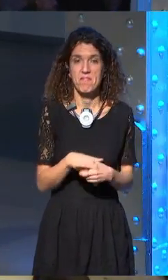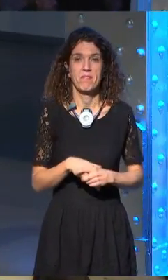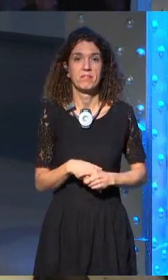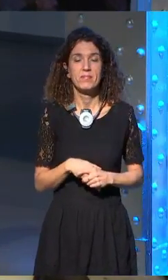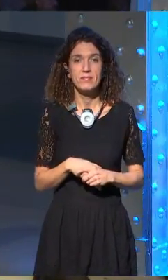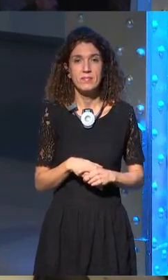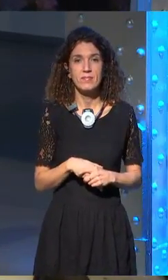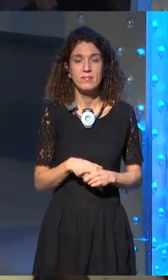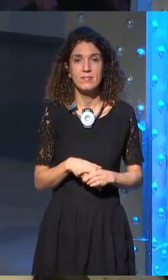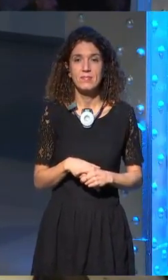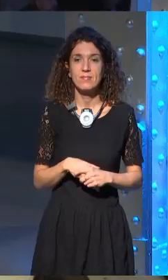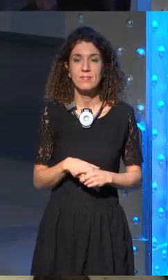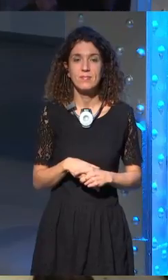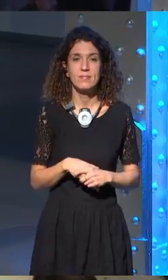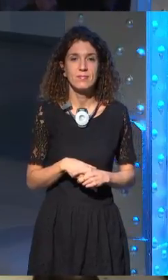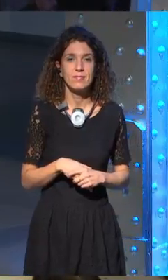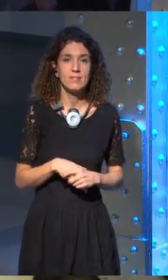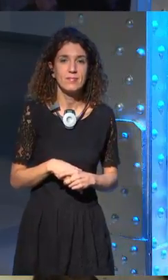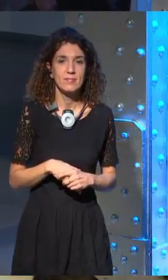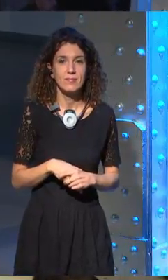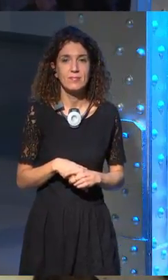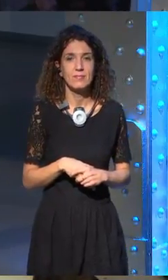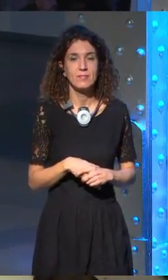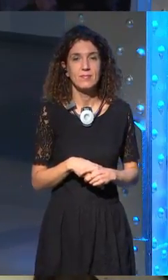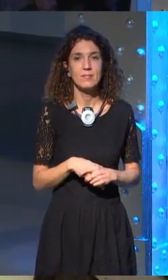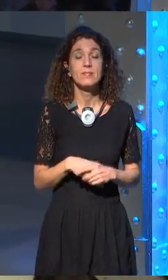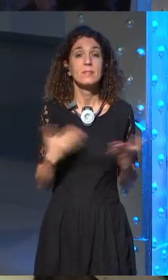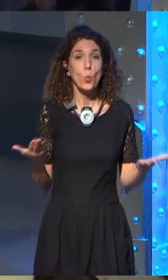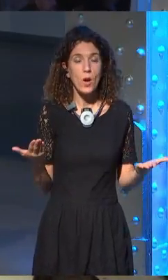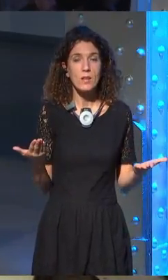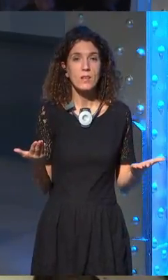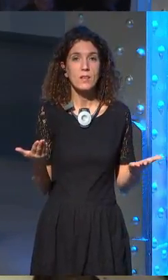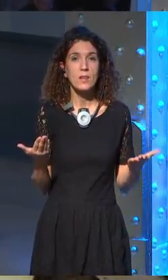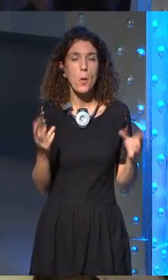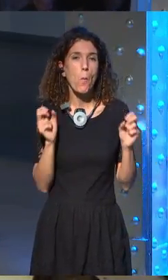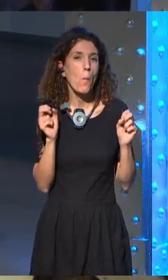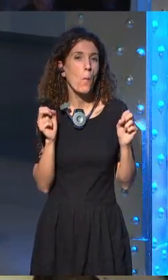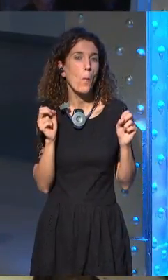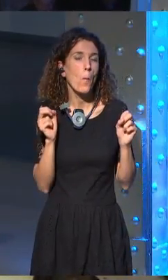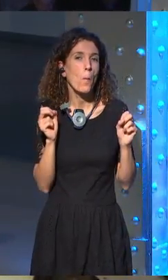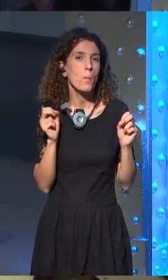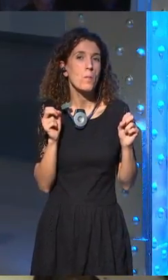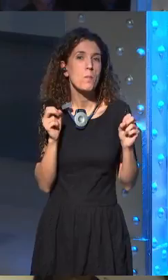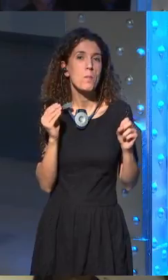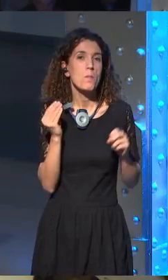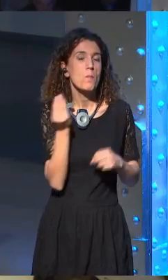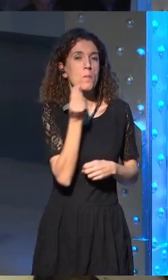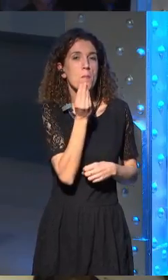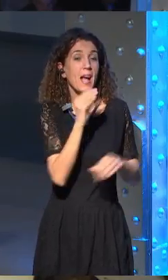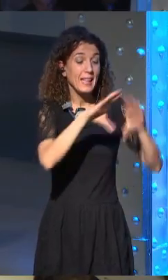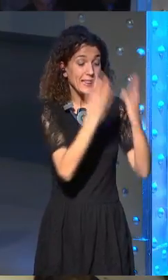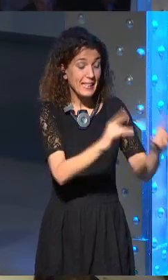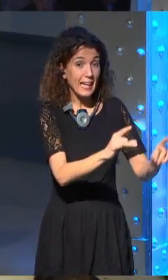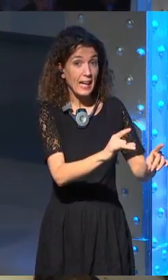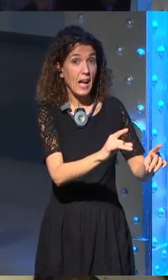Sorry. Y durante estas conversaciones, And during these conversations, what was the worst and the best piece of